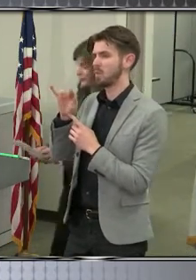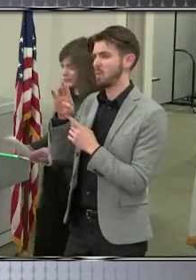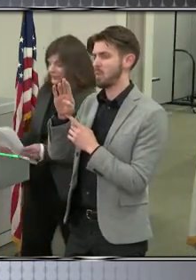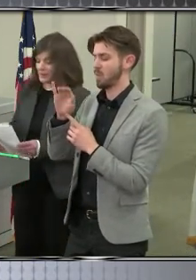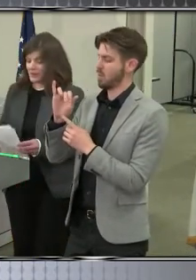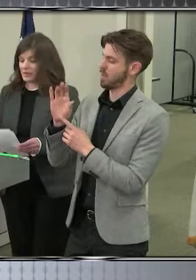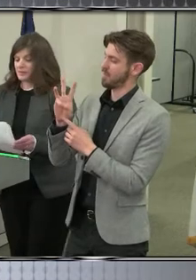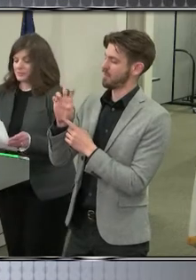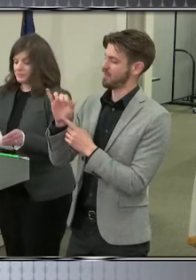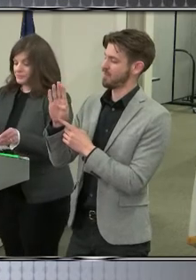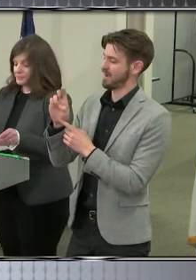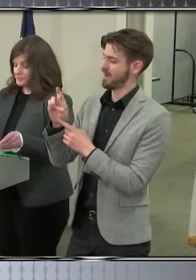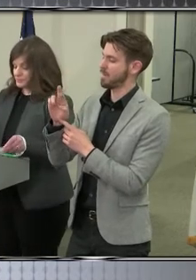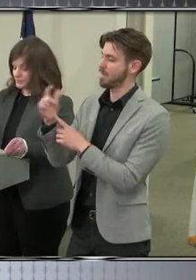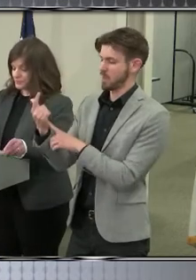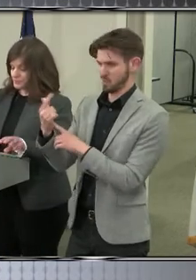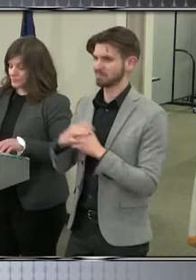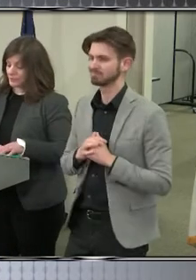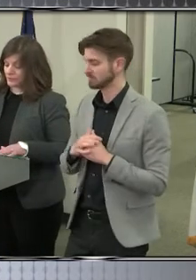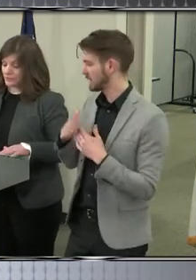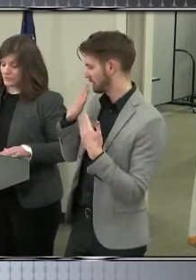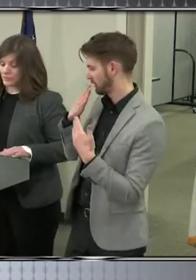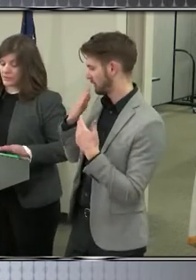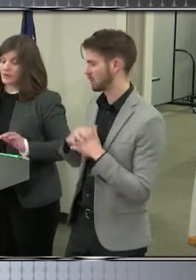Thank you.